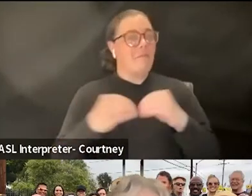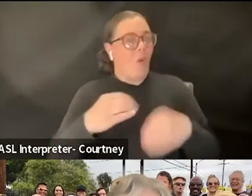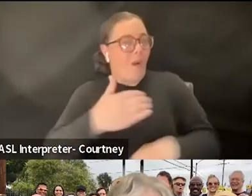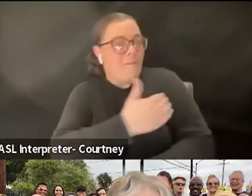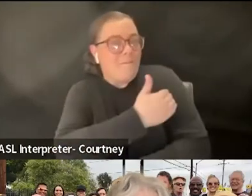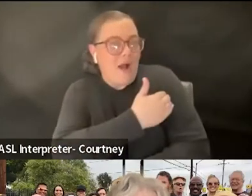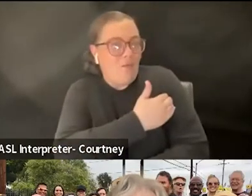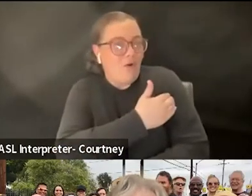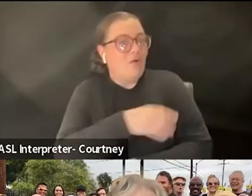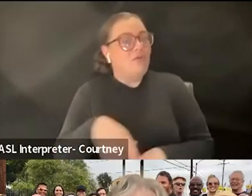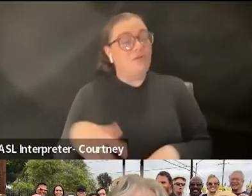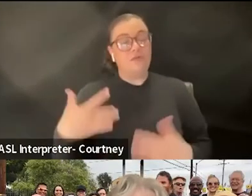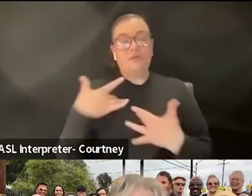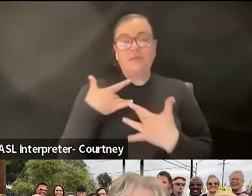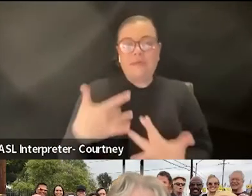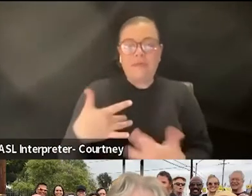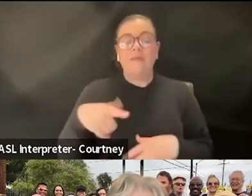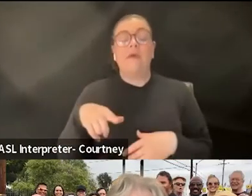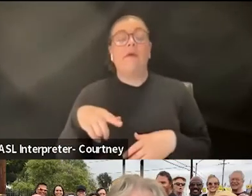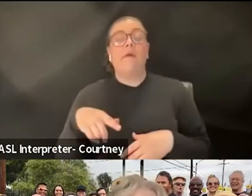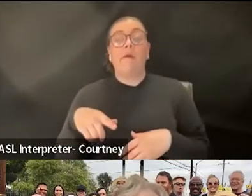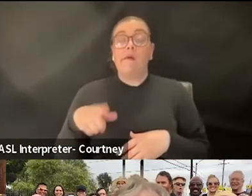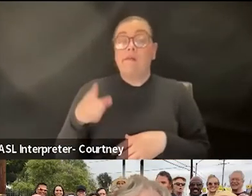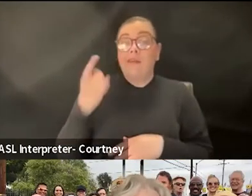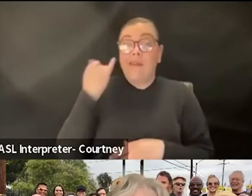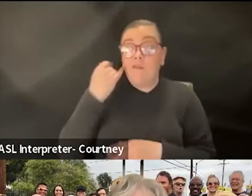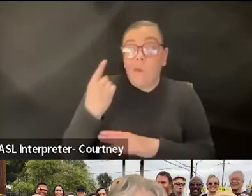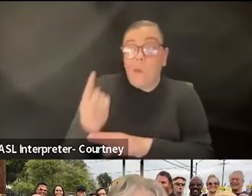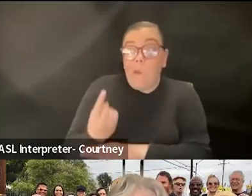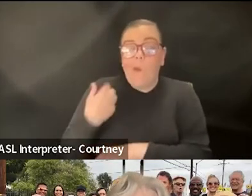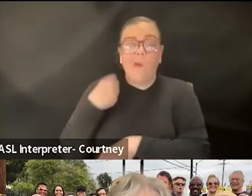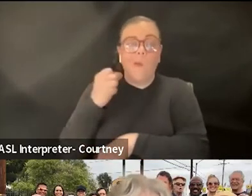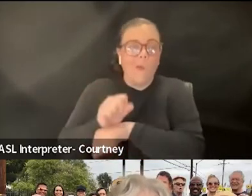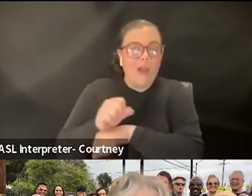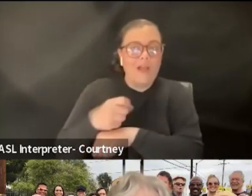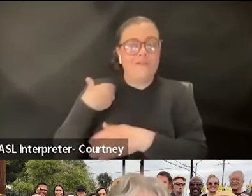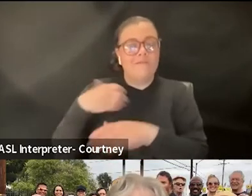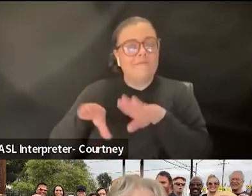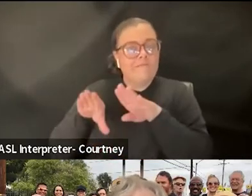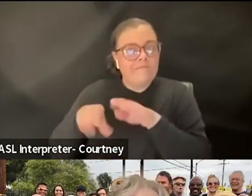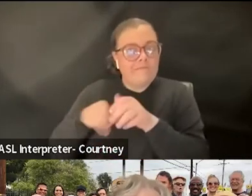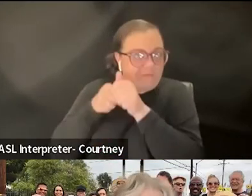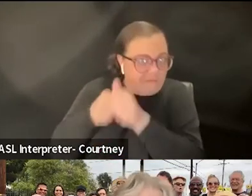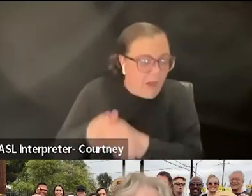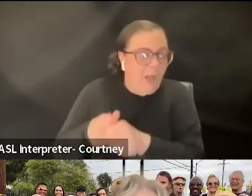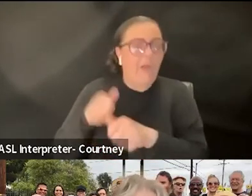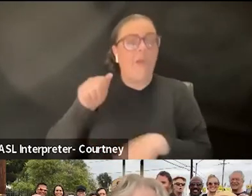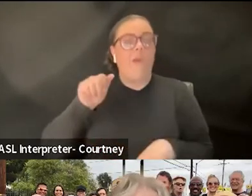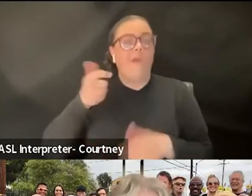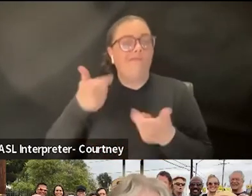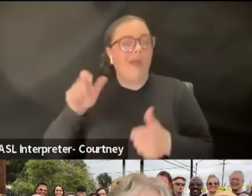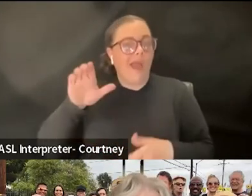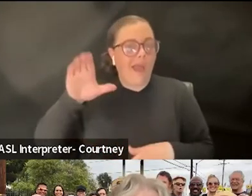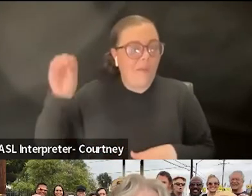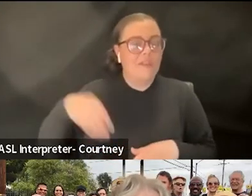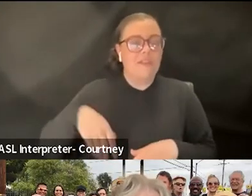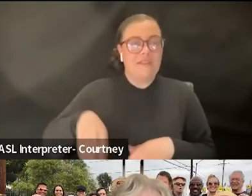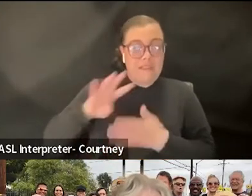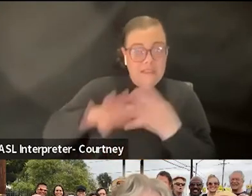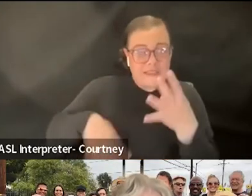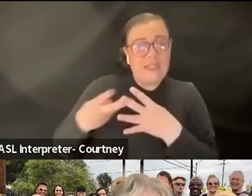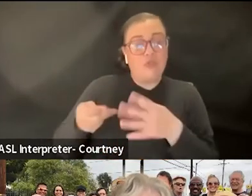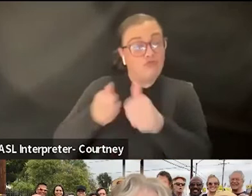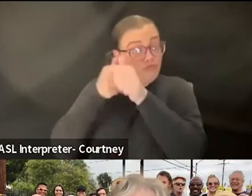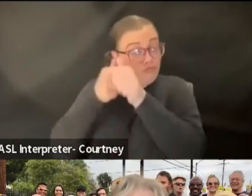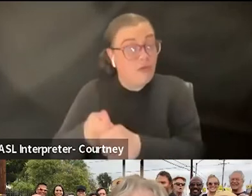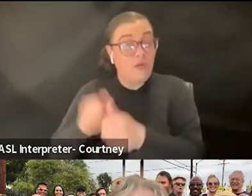by corporations, by financial industries, by frankly bean counters. We know what we need on the ground to do our